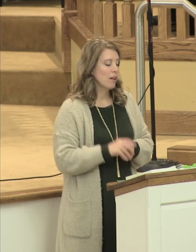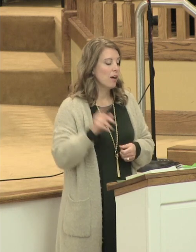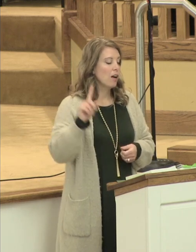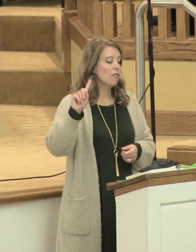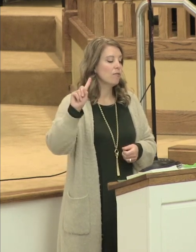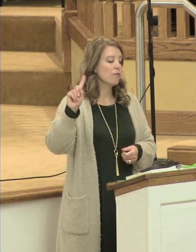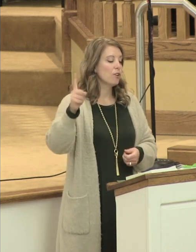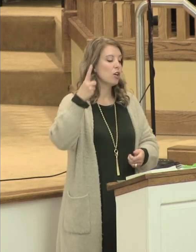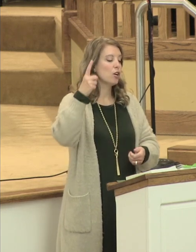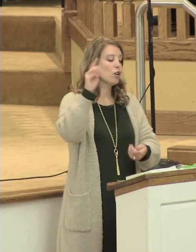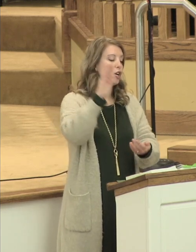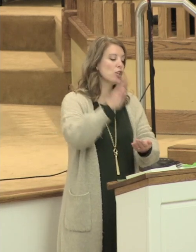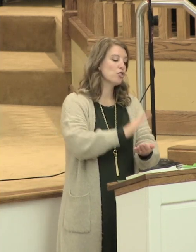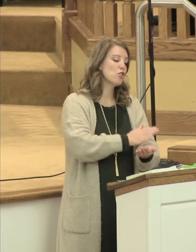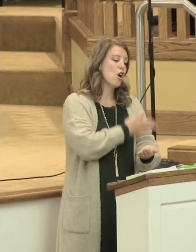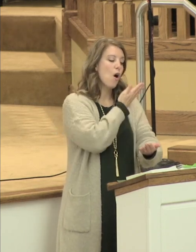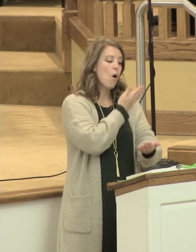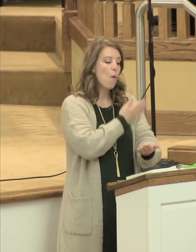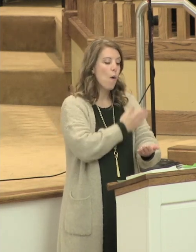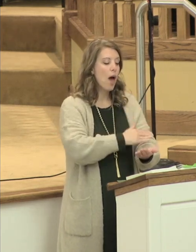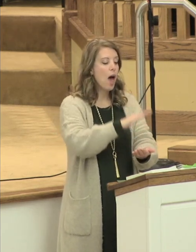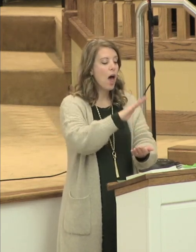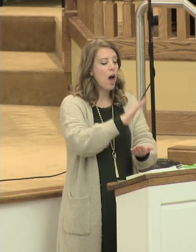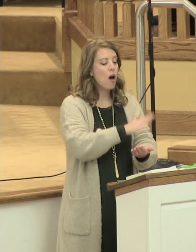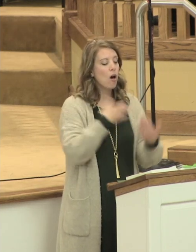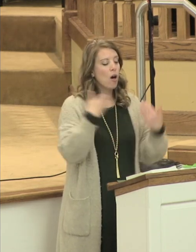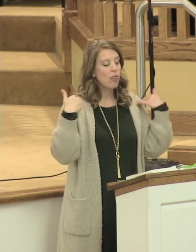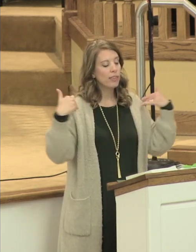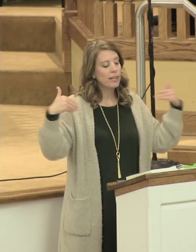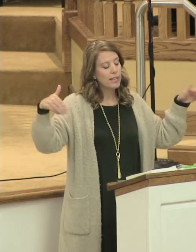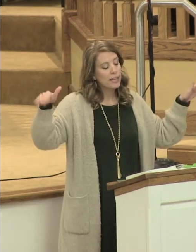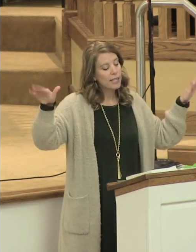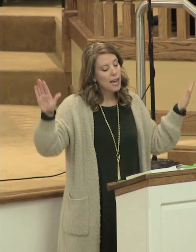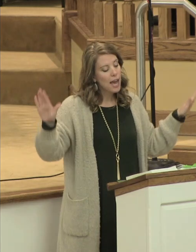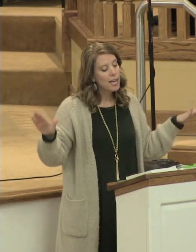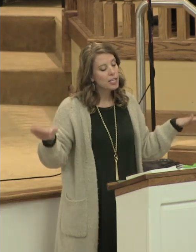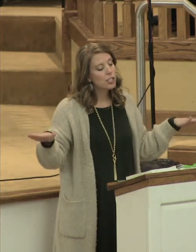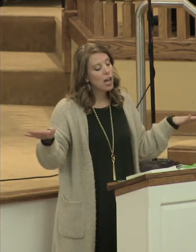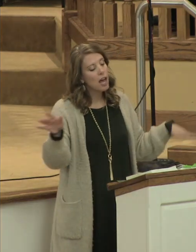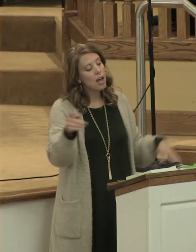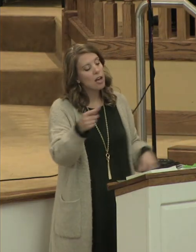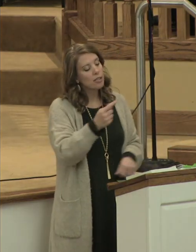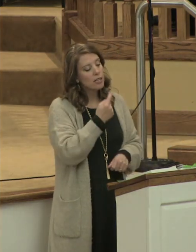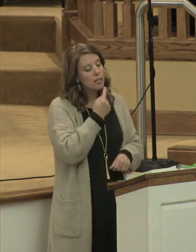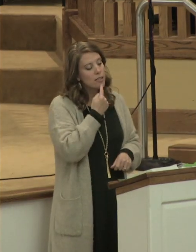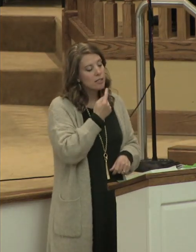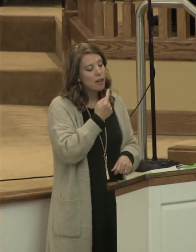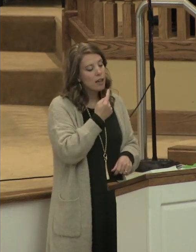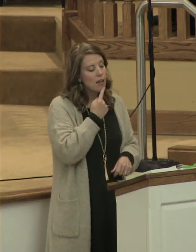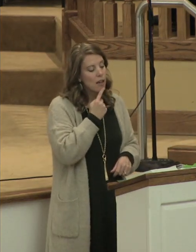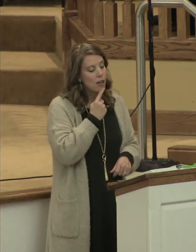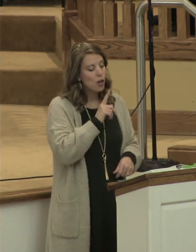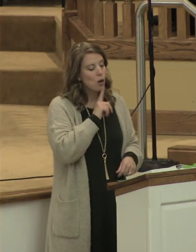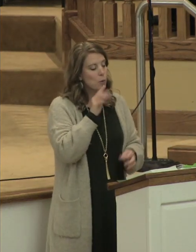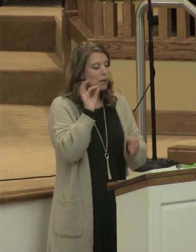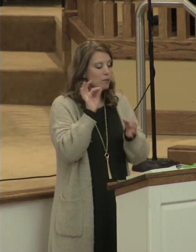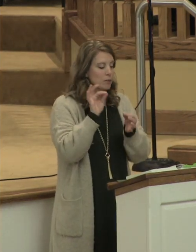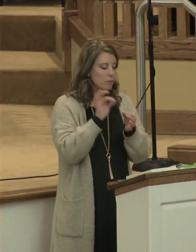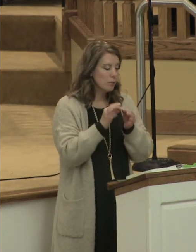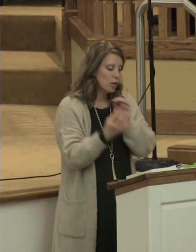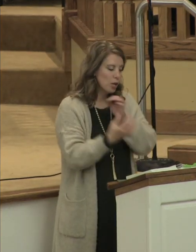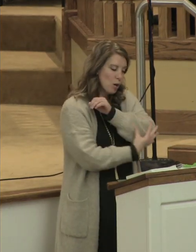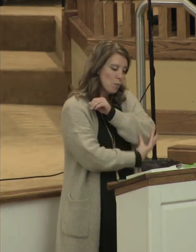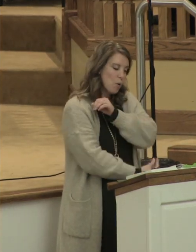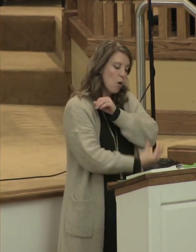The first Noel the angels did say was